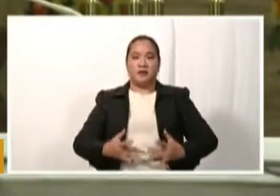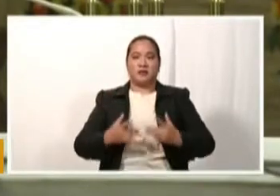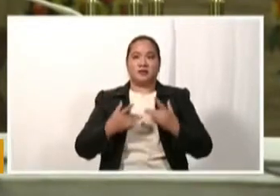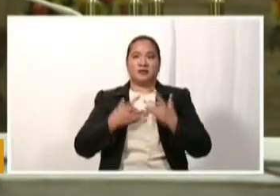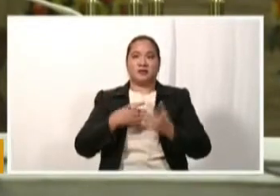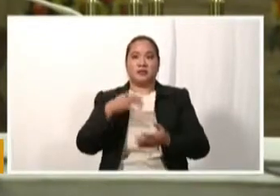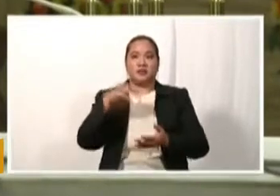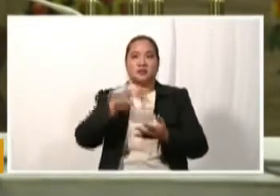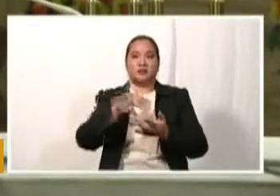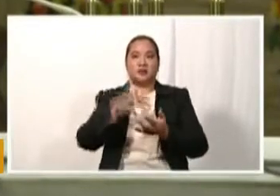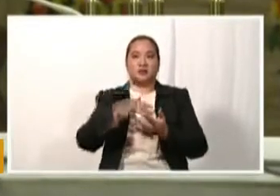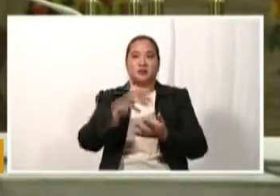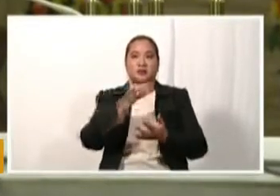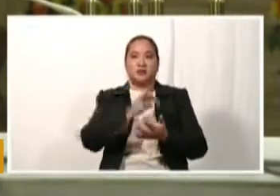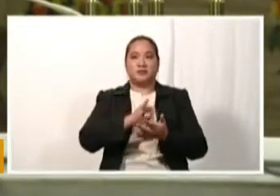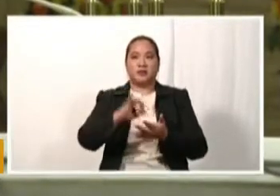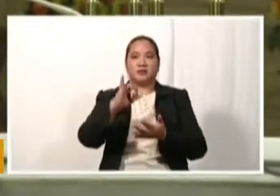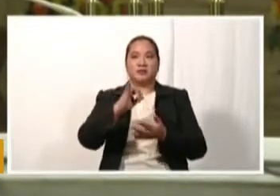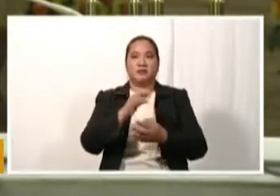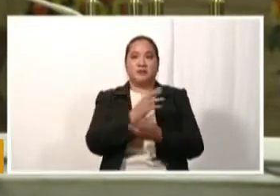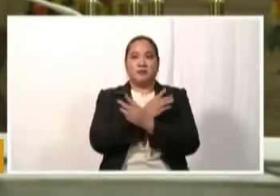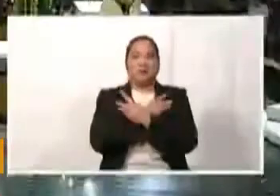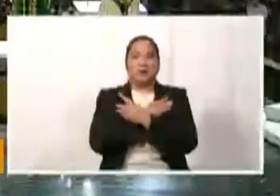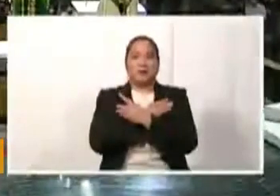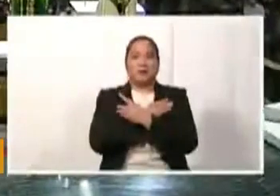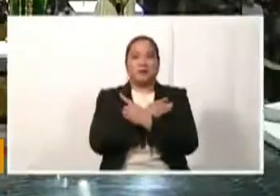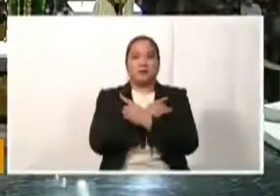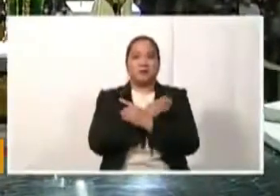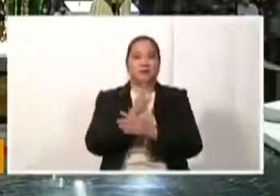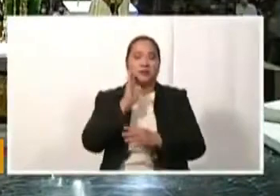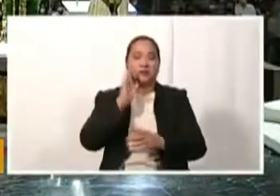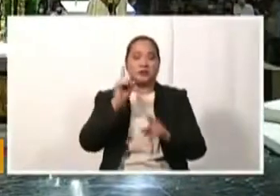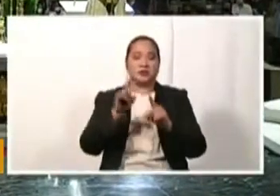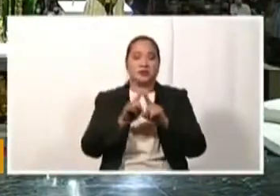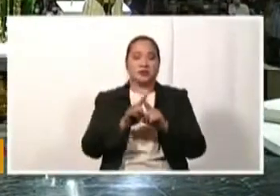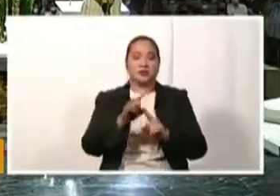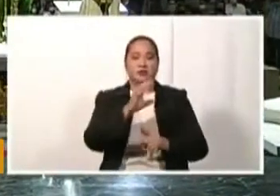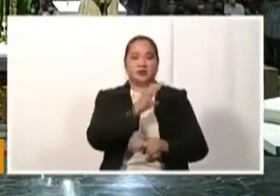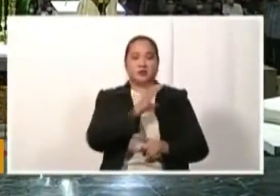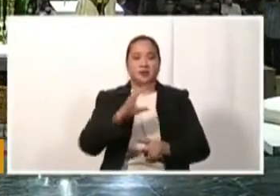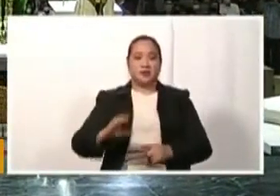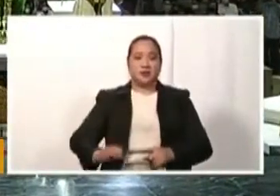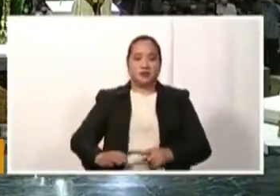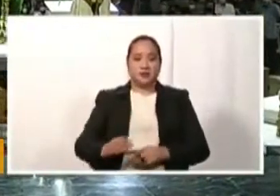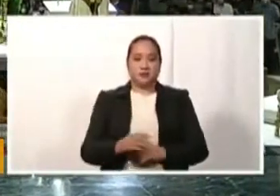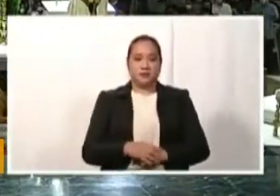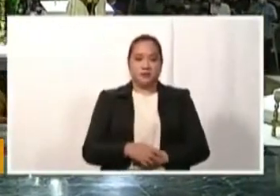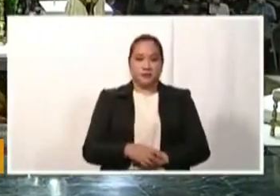seminarians, dear brothers and sisters in Christ.